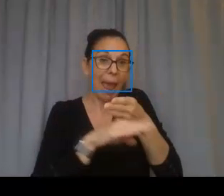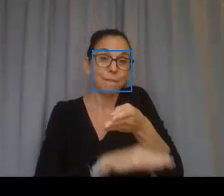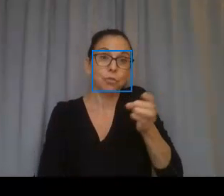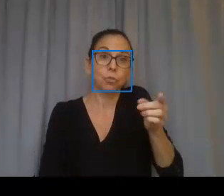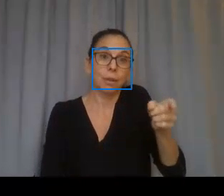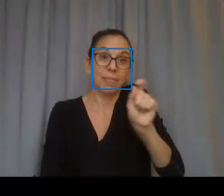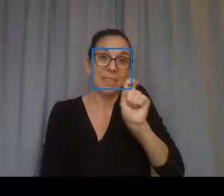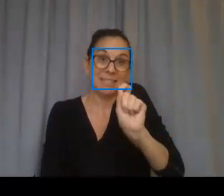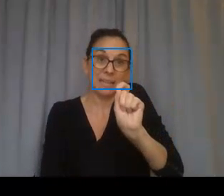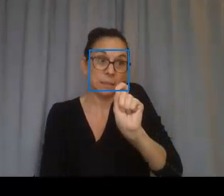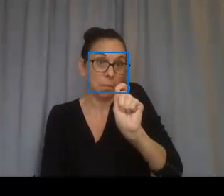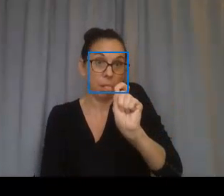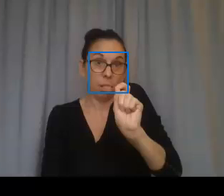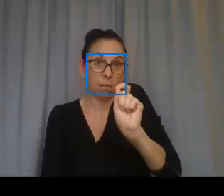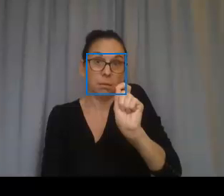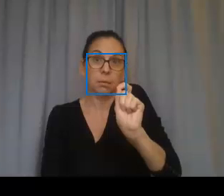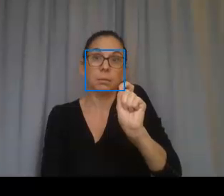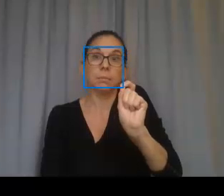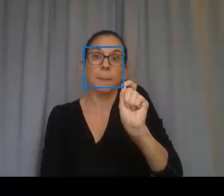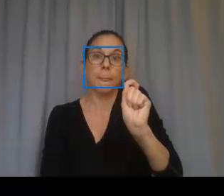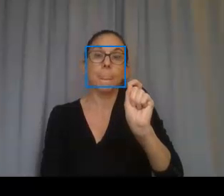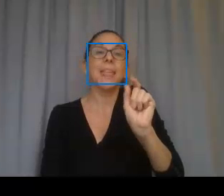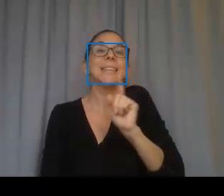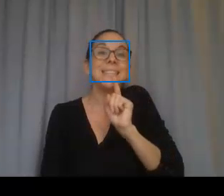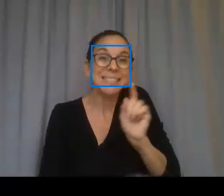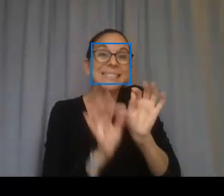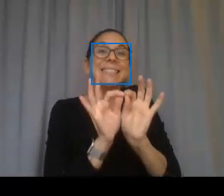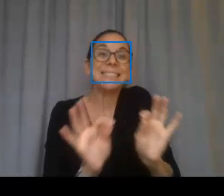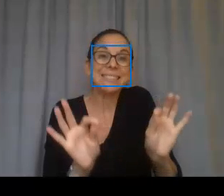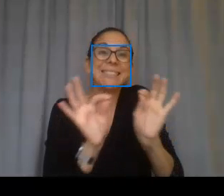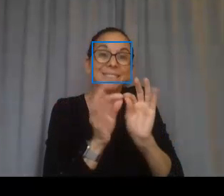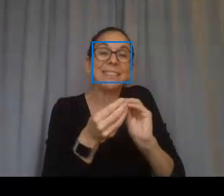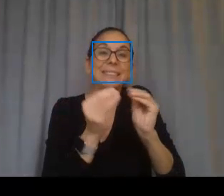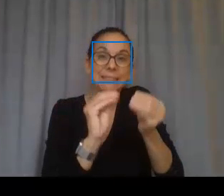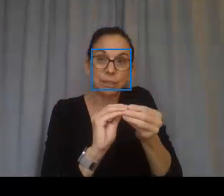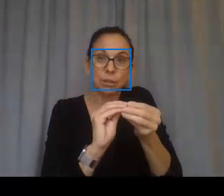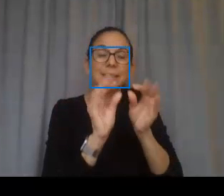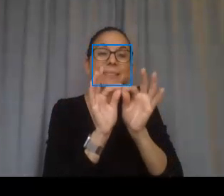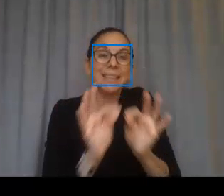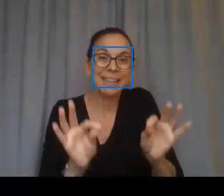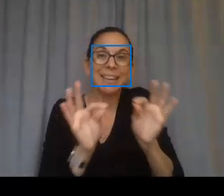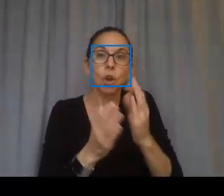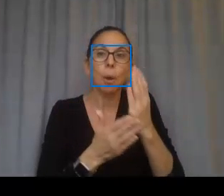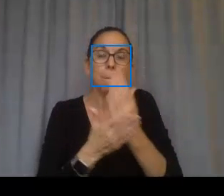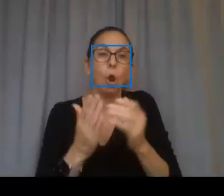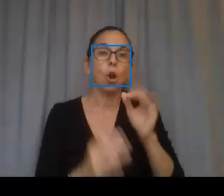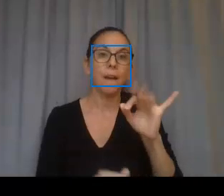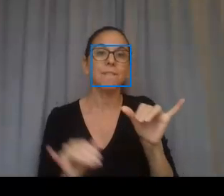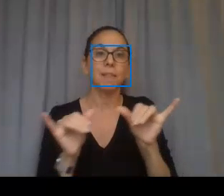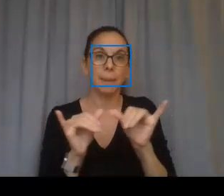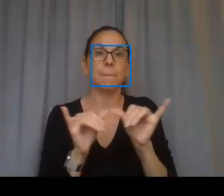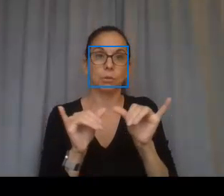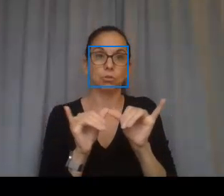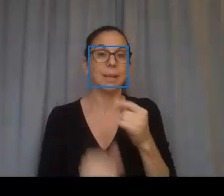that 0 that's after the 3, is a significant digit. It's a significant part of the measurement. It is telling